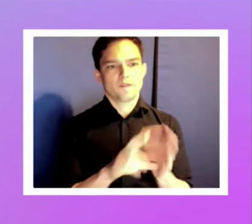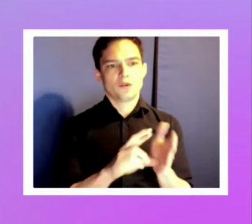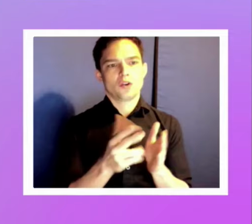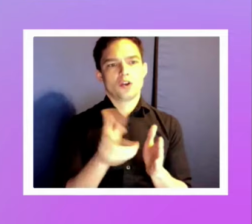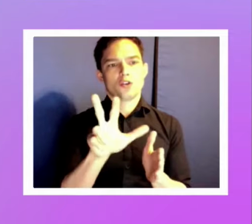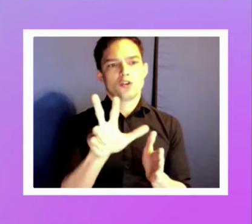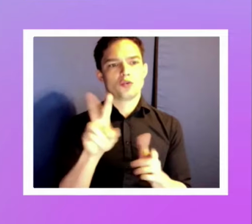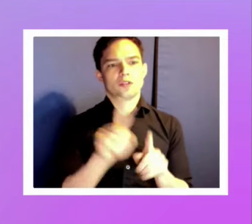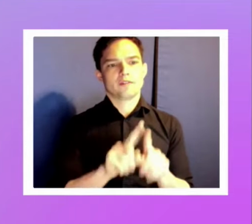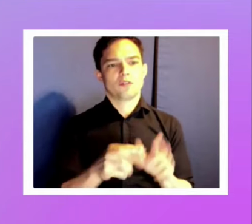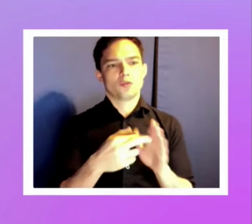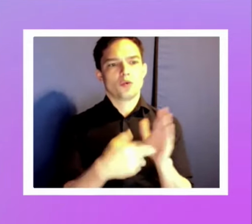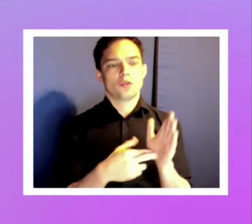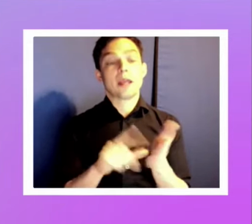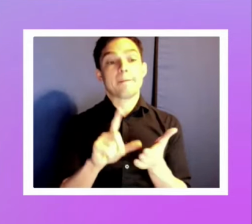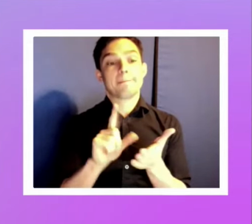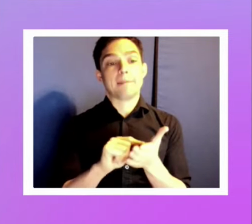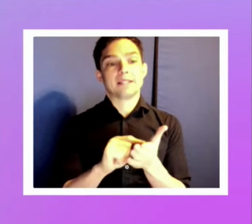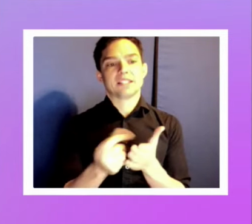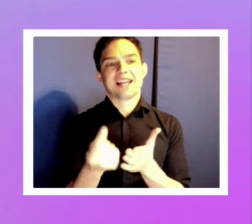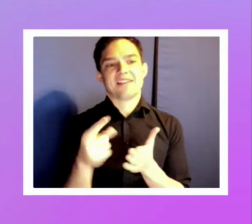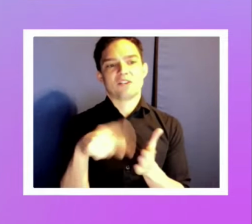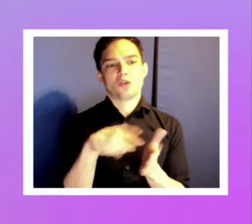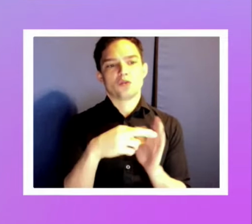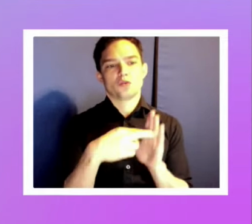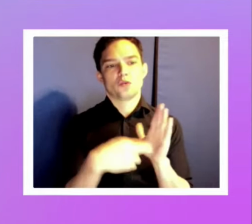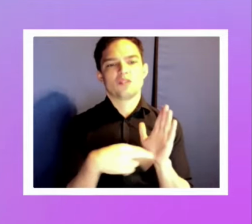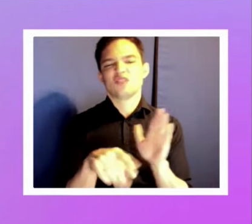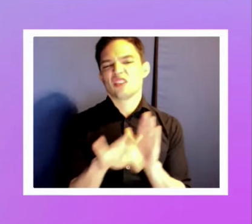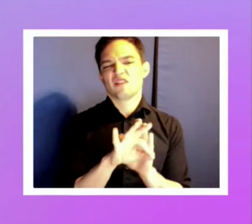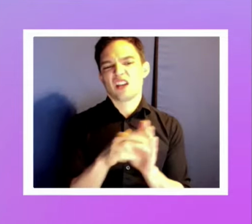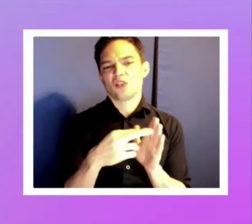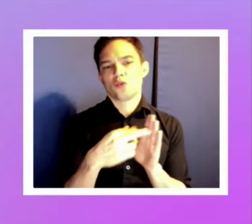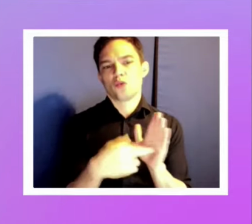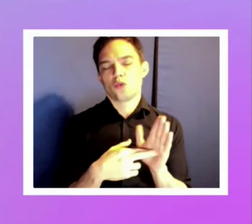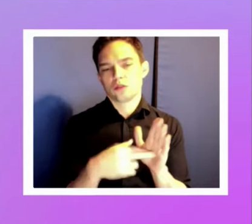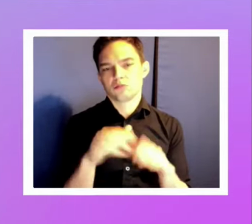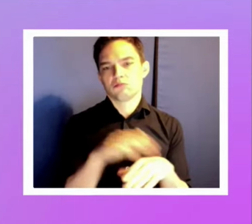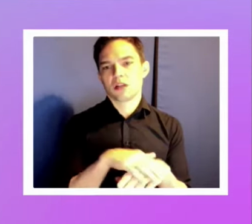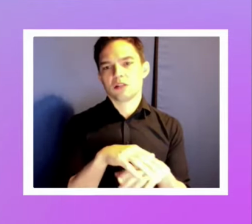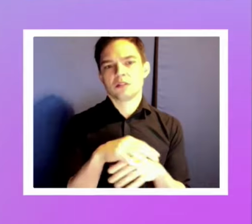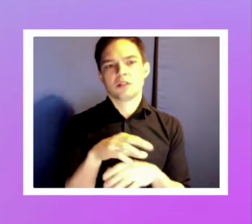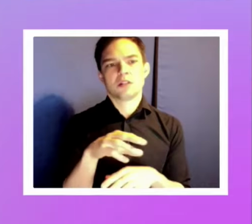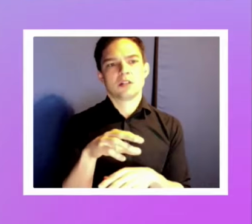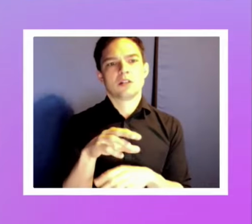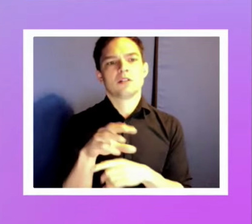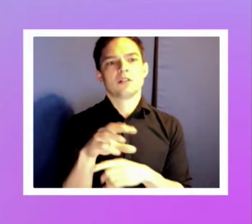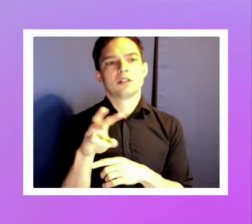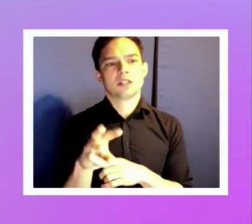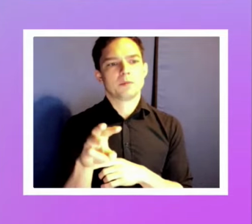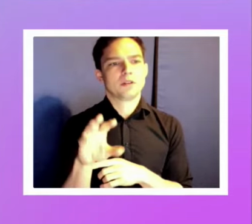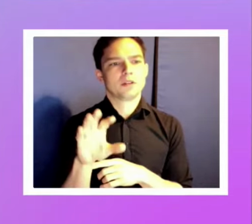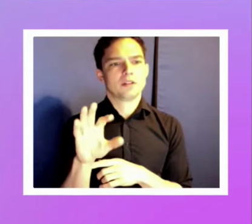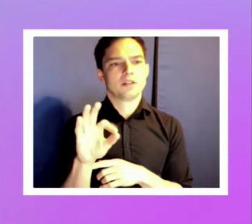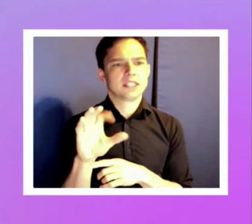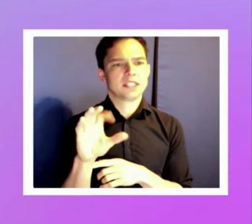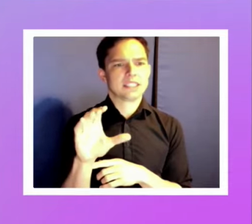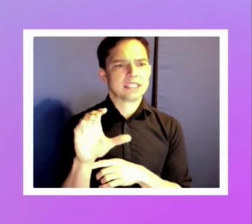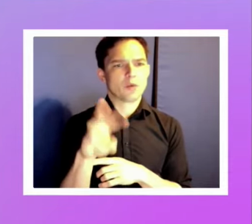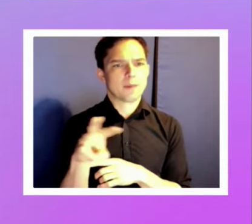has published 11 of those. And you can find those rules on the W3C website today.